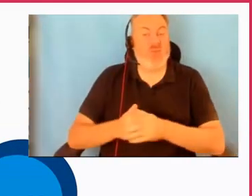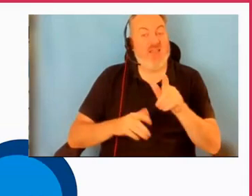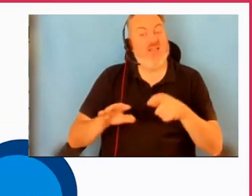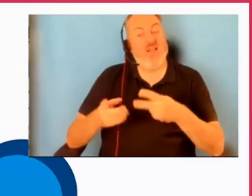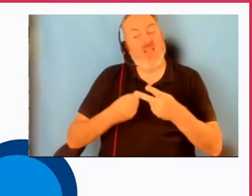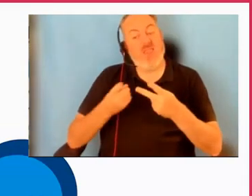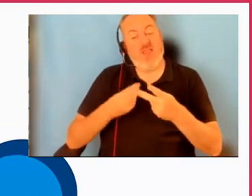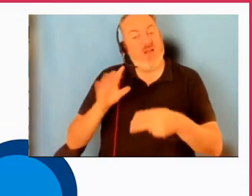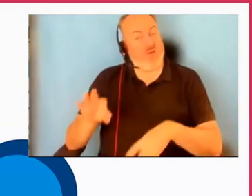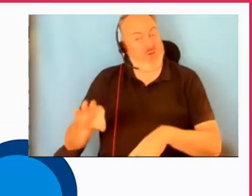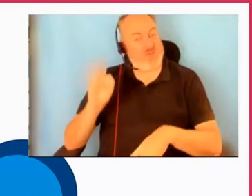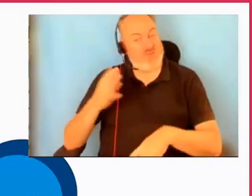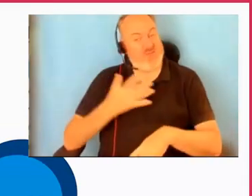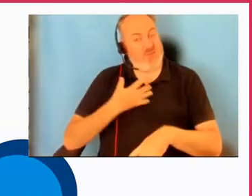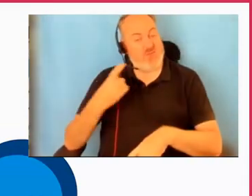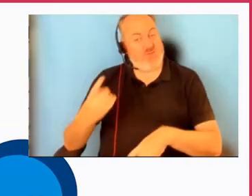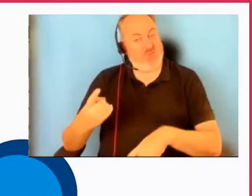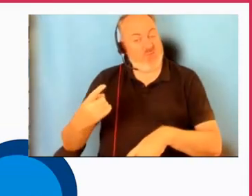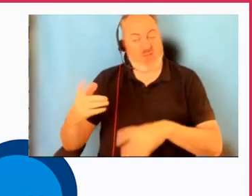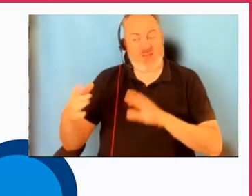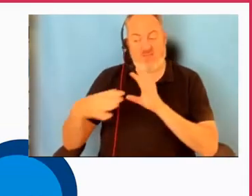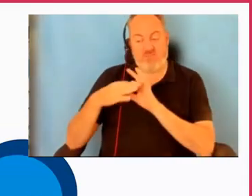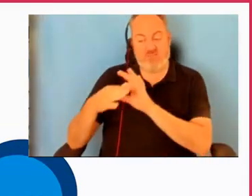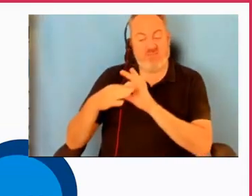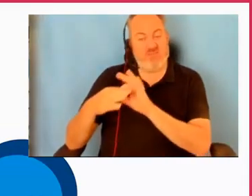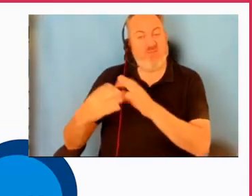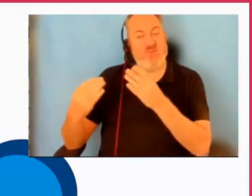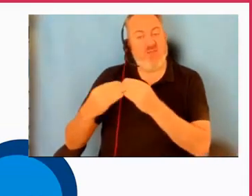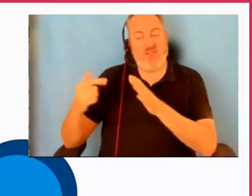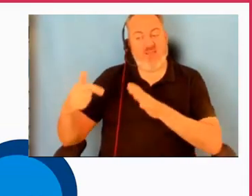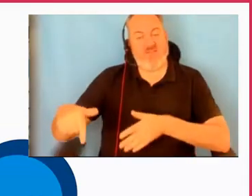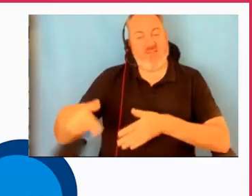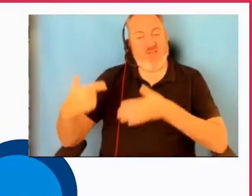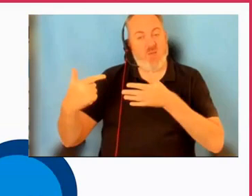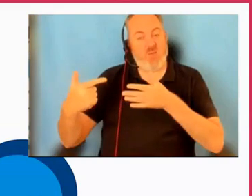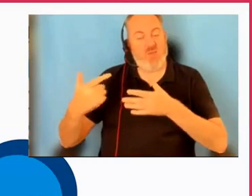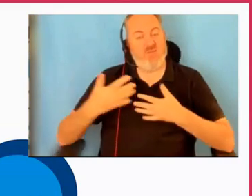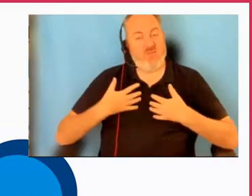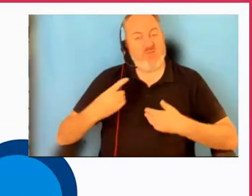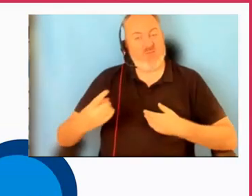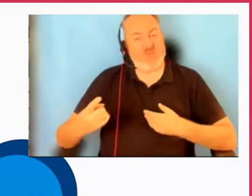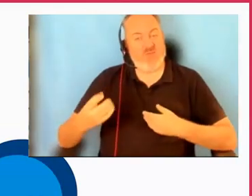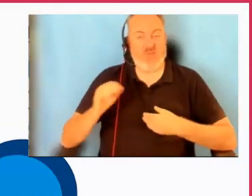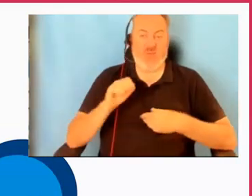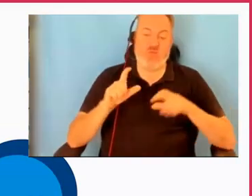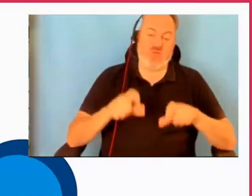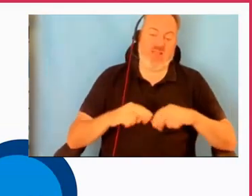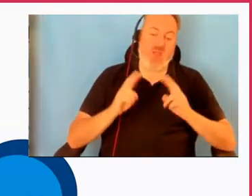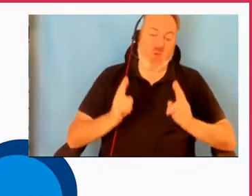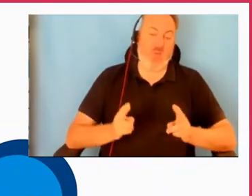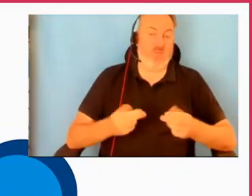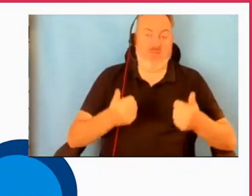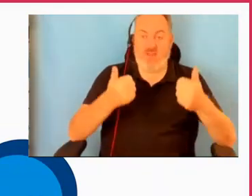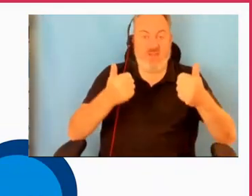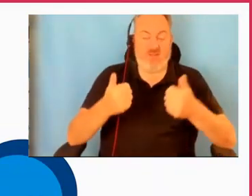means that they can have a video consultation with their healthcare professional from the comfort of their own home, or